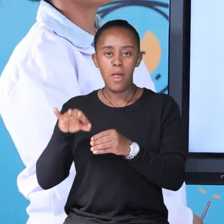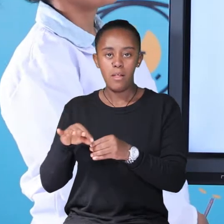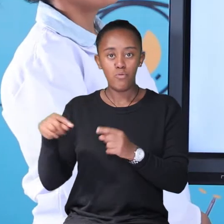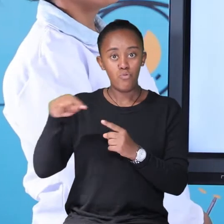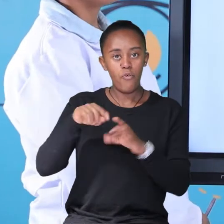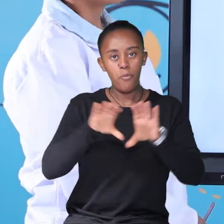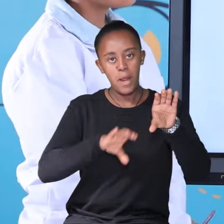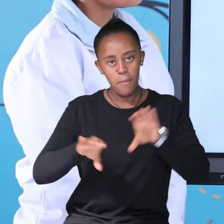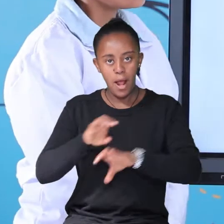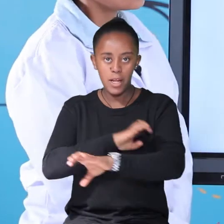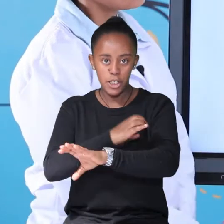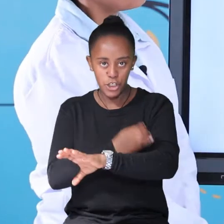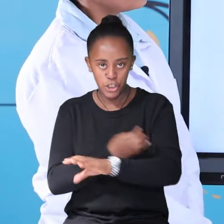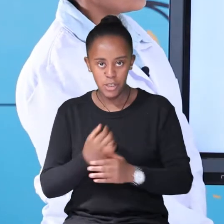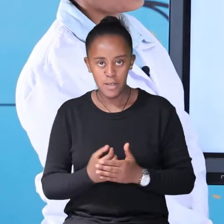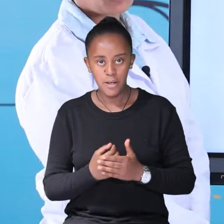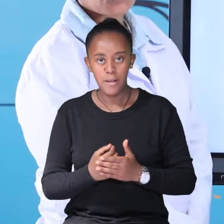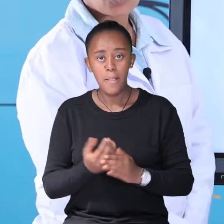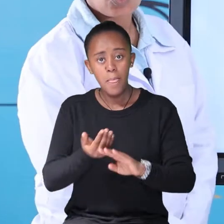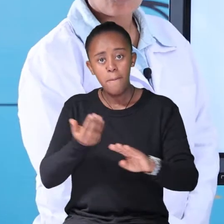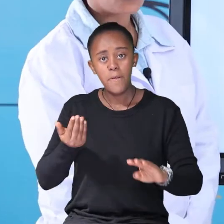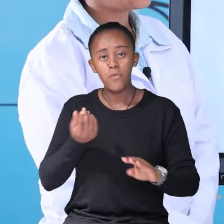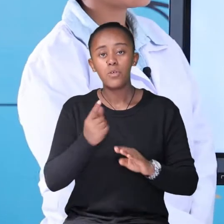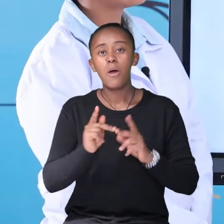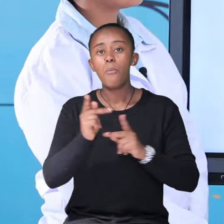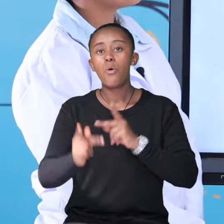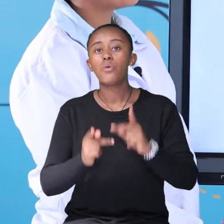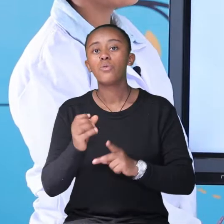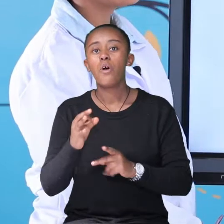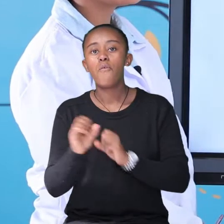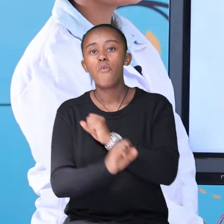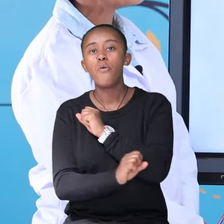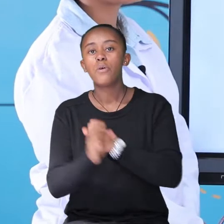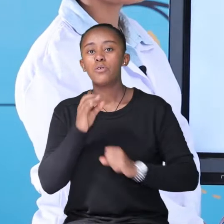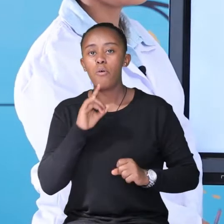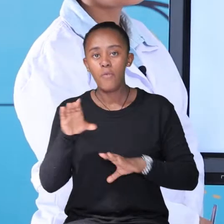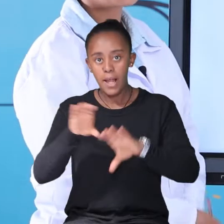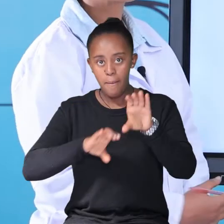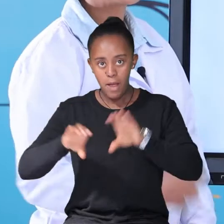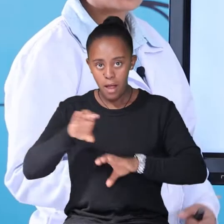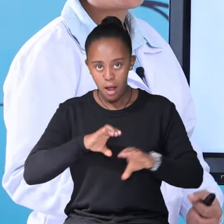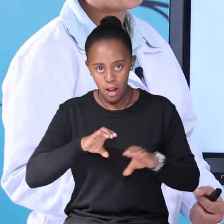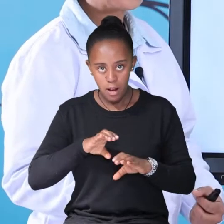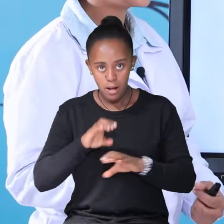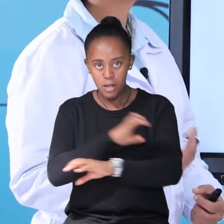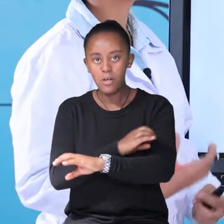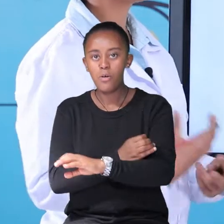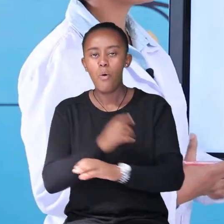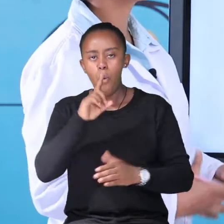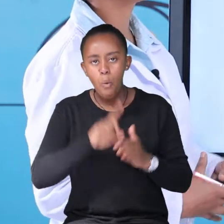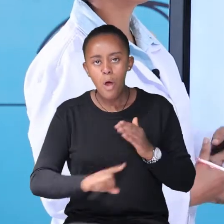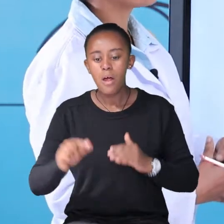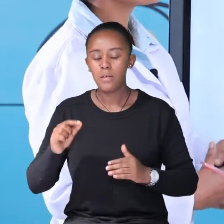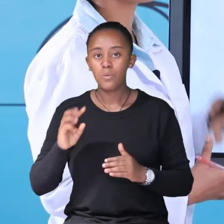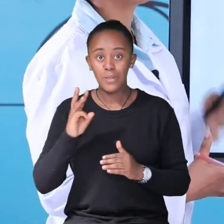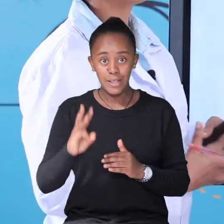energy. Before the process of formation of chemical energy, let's see what will happen if